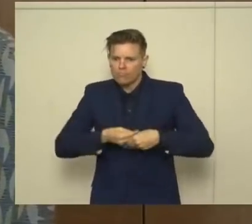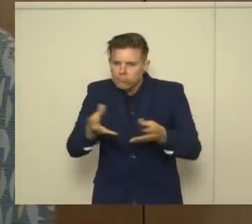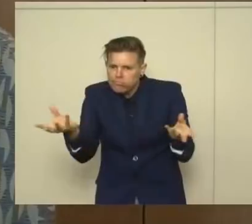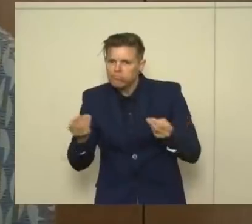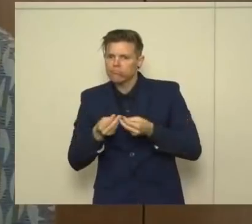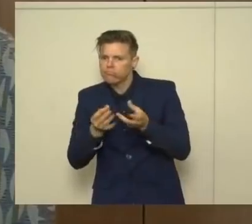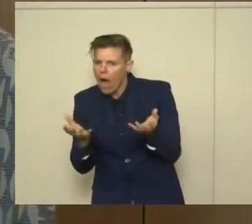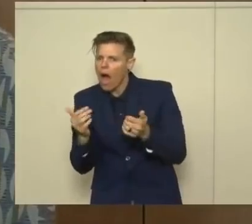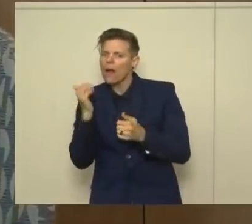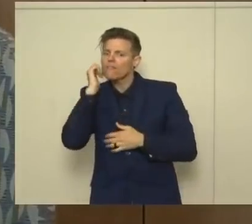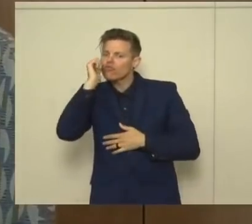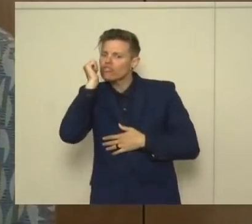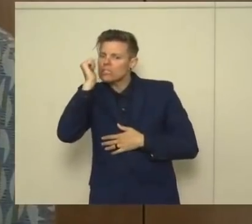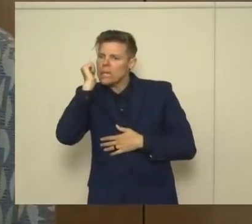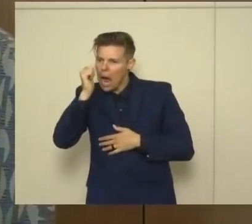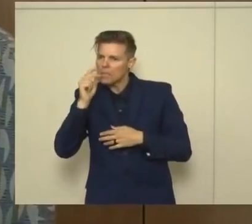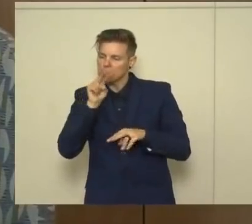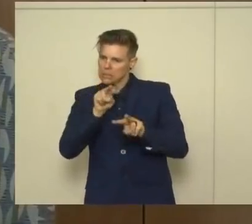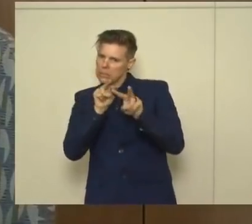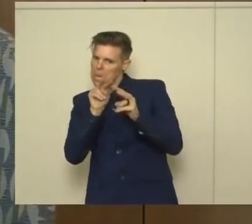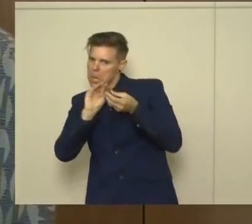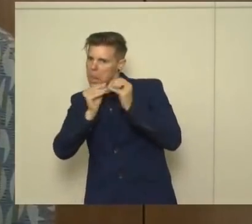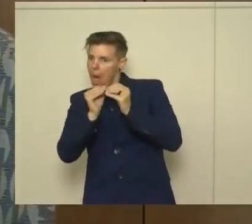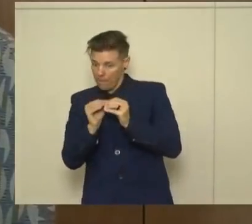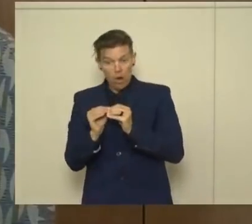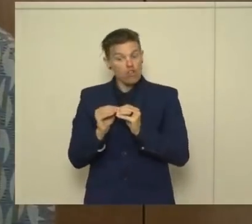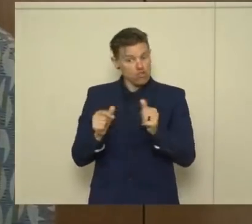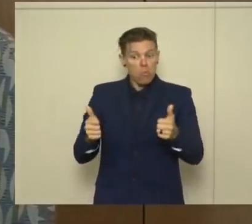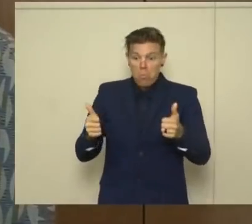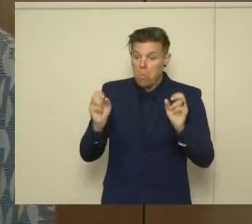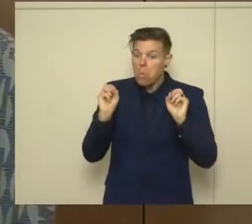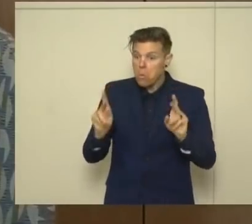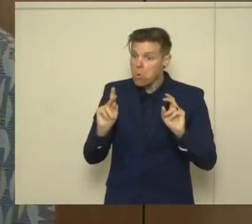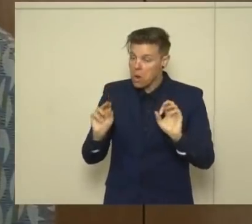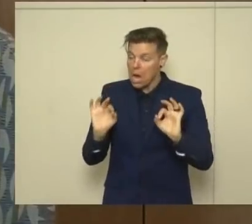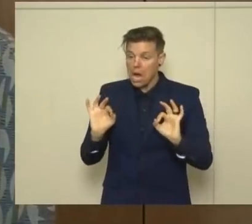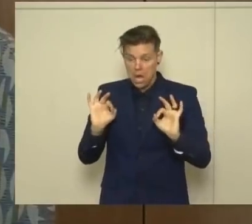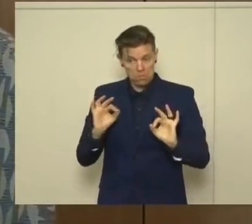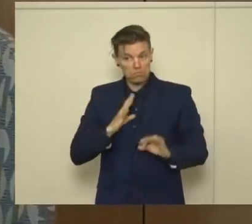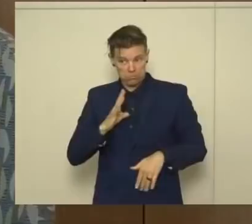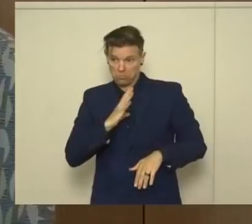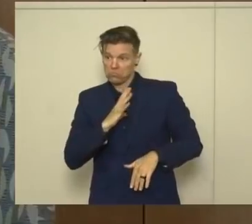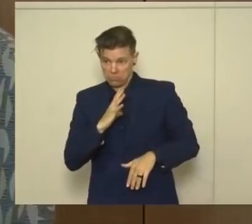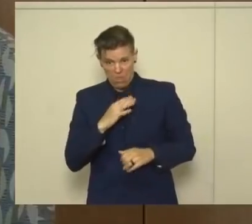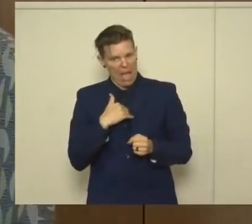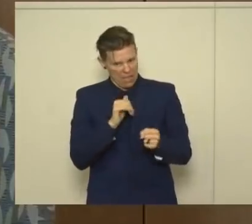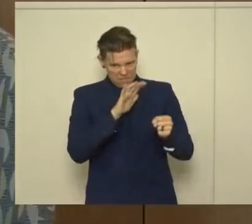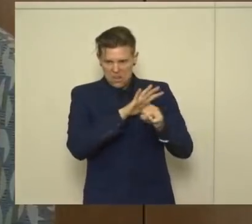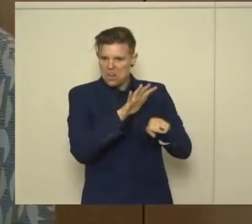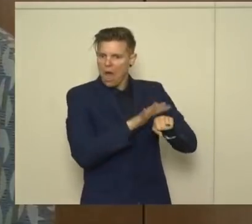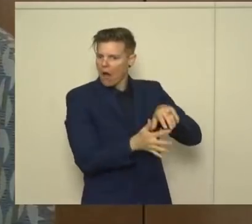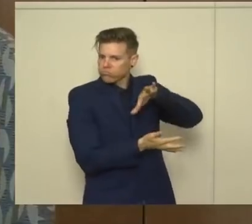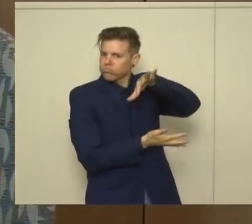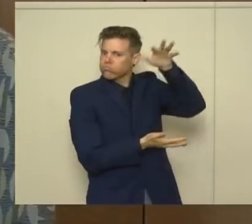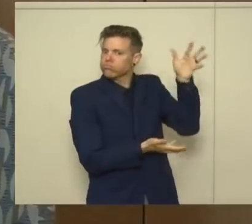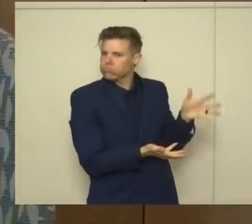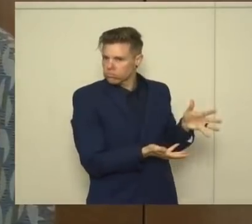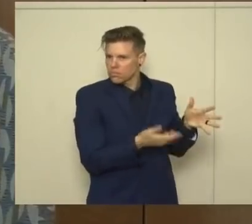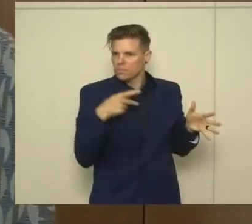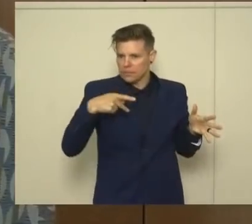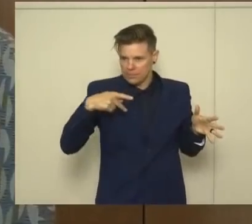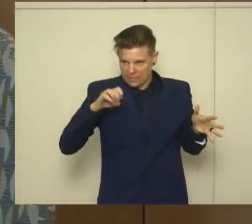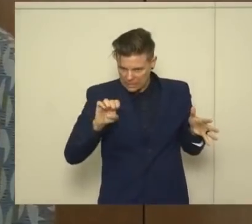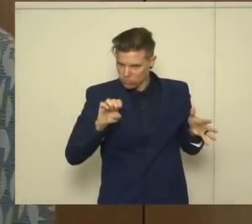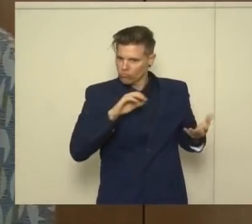degree of confidence that New Mexico's in a very good spot, including with needing additional supplies